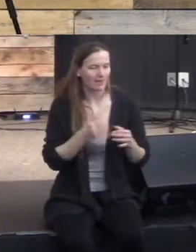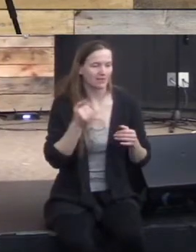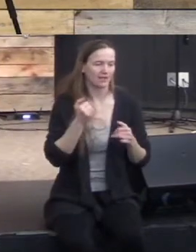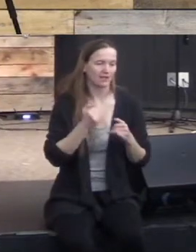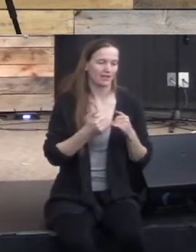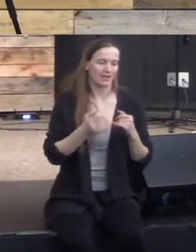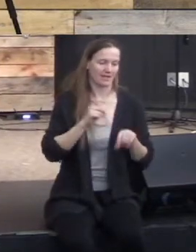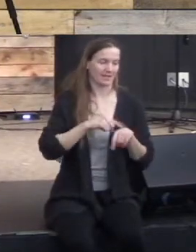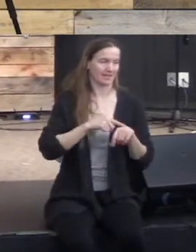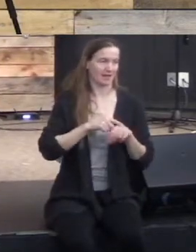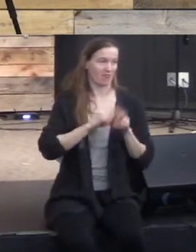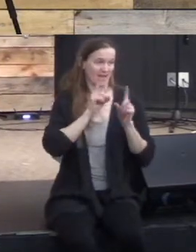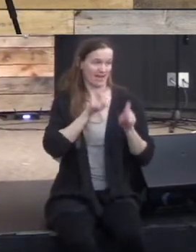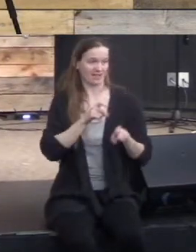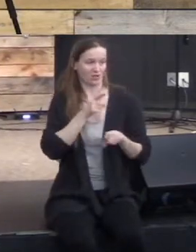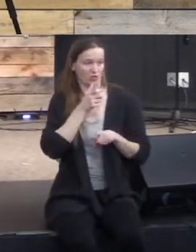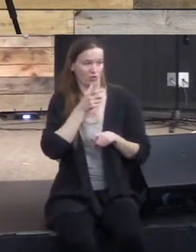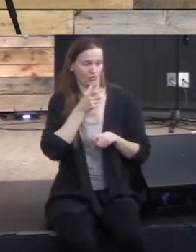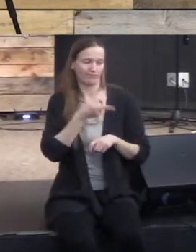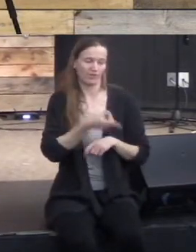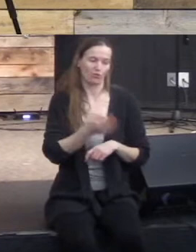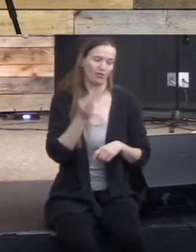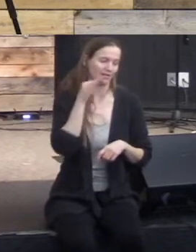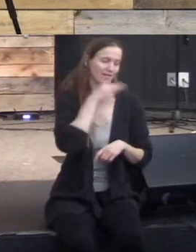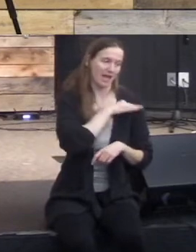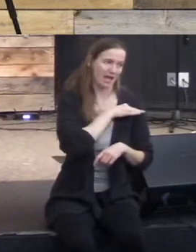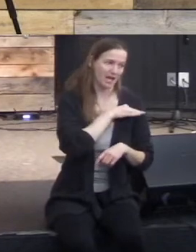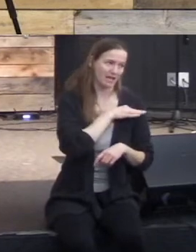lie. What will you say now?